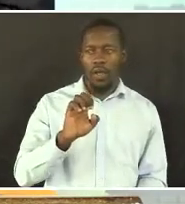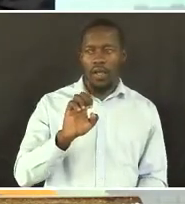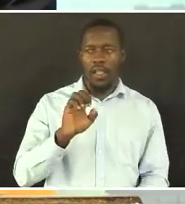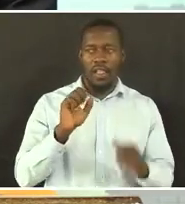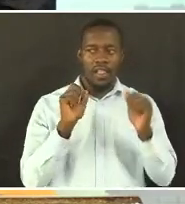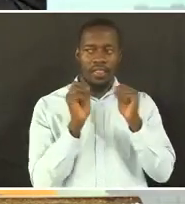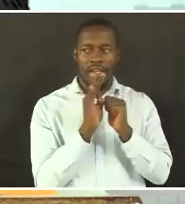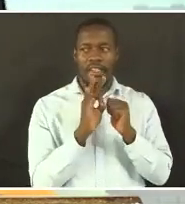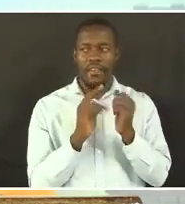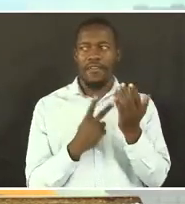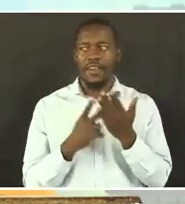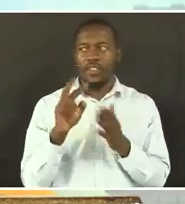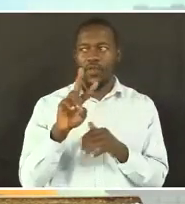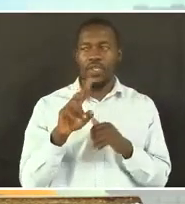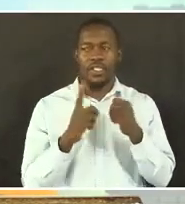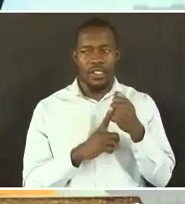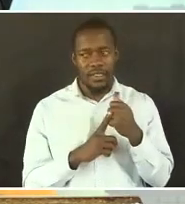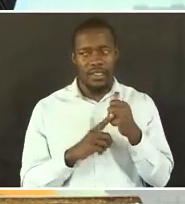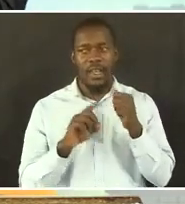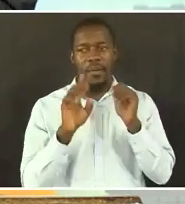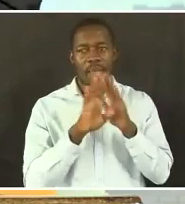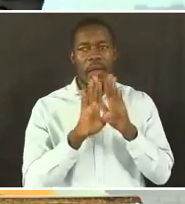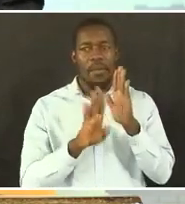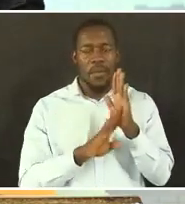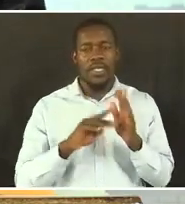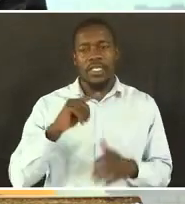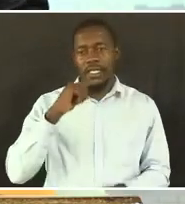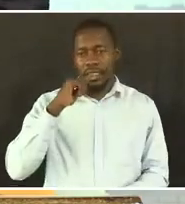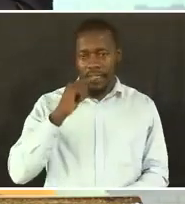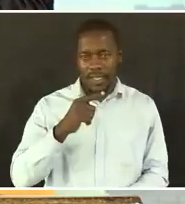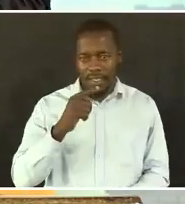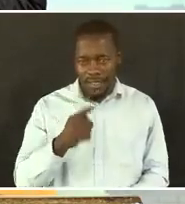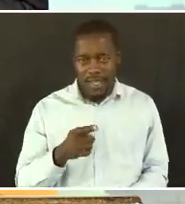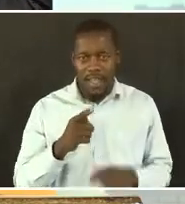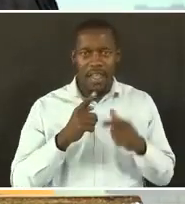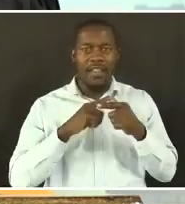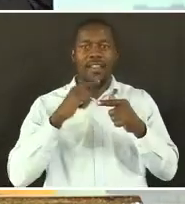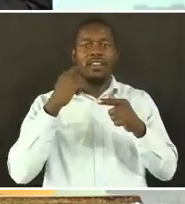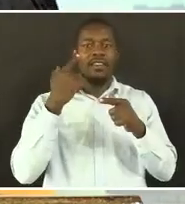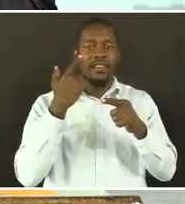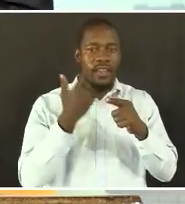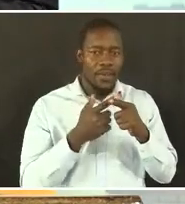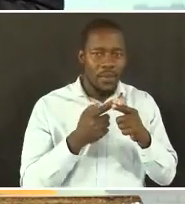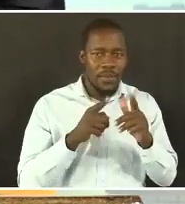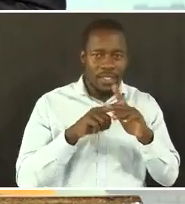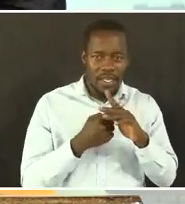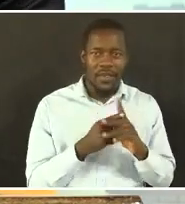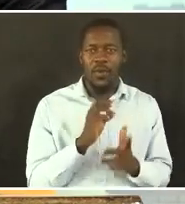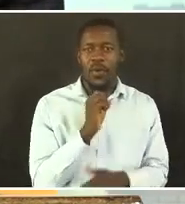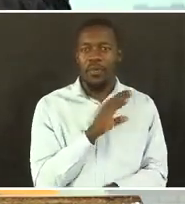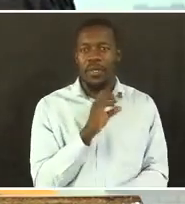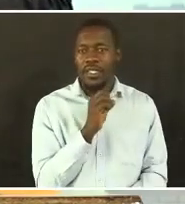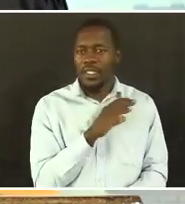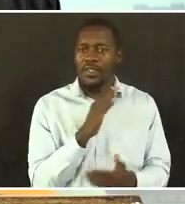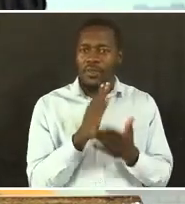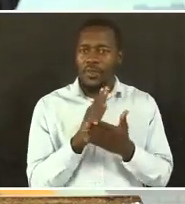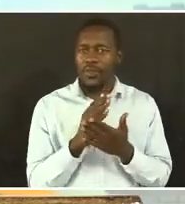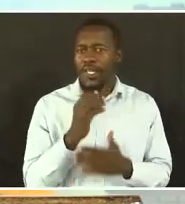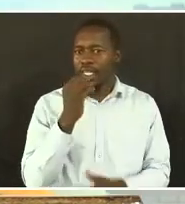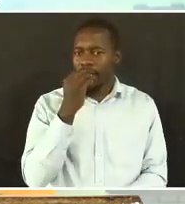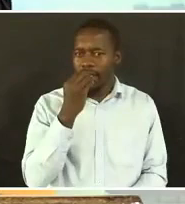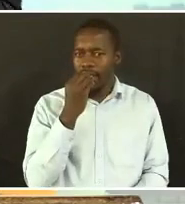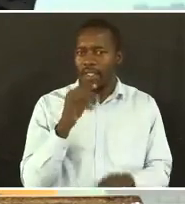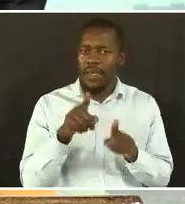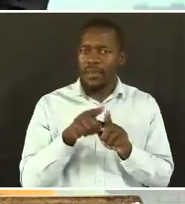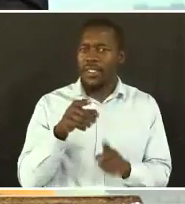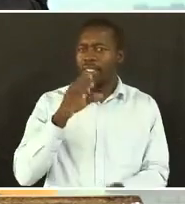verses 26. It says, then ye shall begin to say, we have eaten and drank in your presence, and you